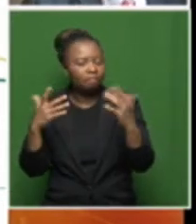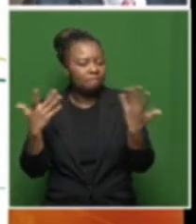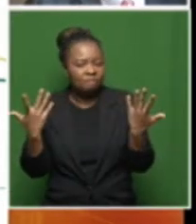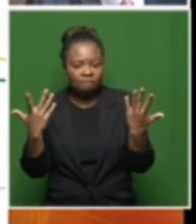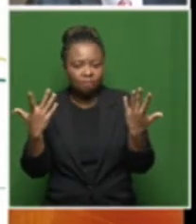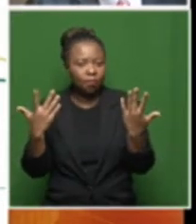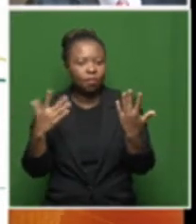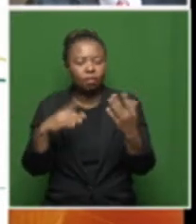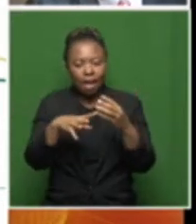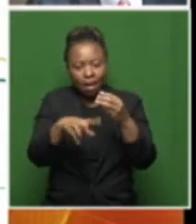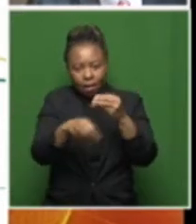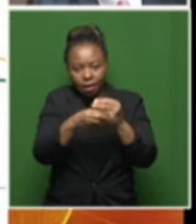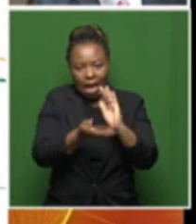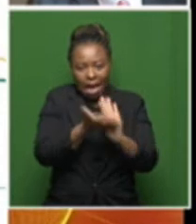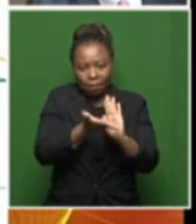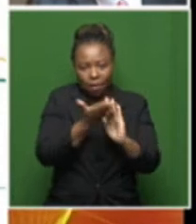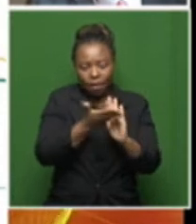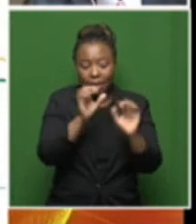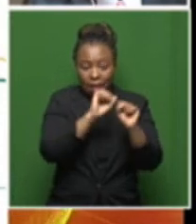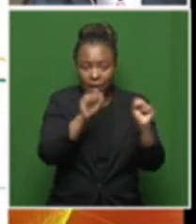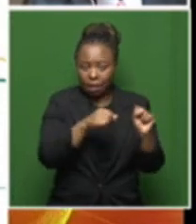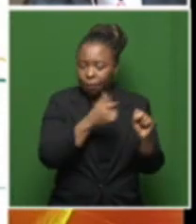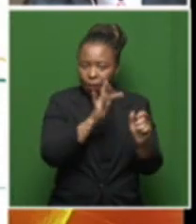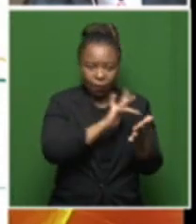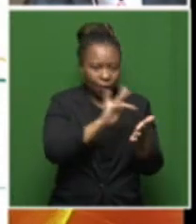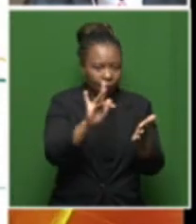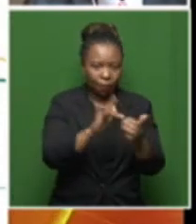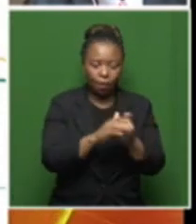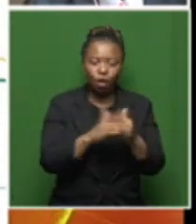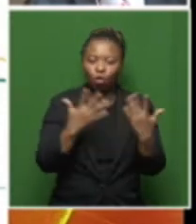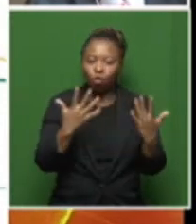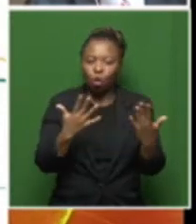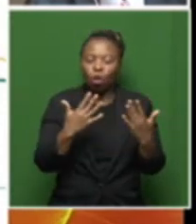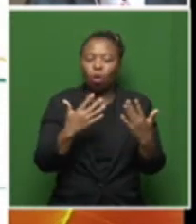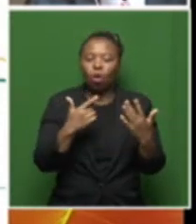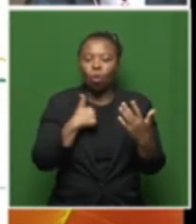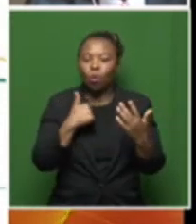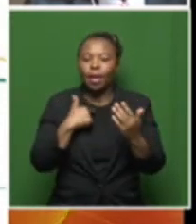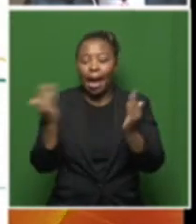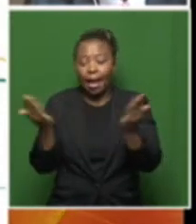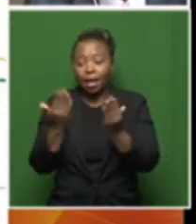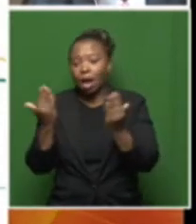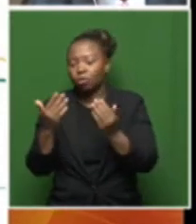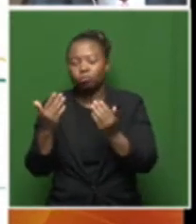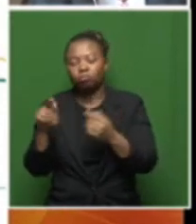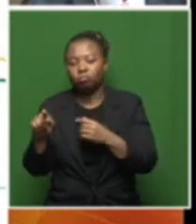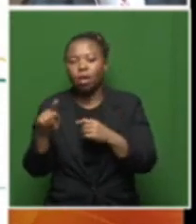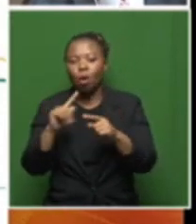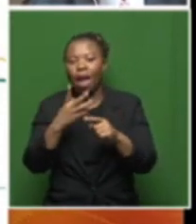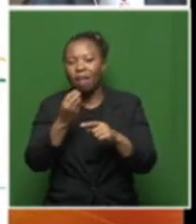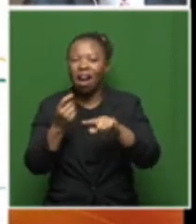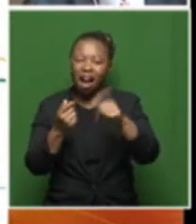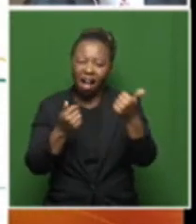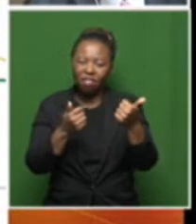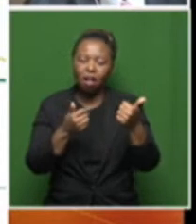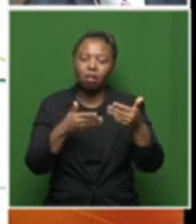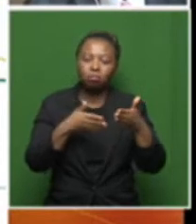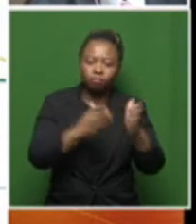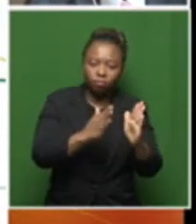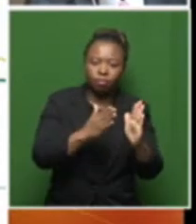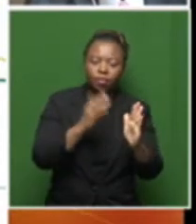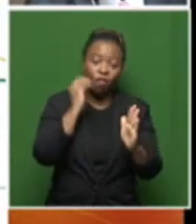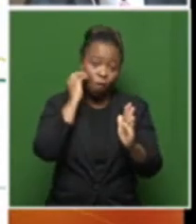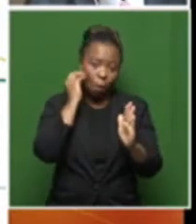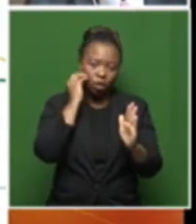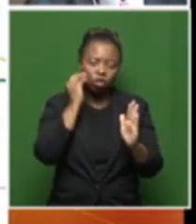time and for a variety of other reasons. We don't encourage it, and there are processes to back capture that data